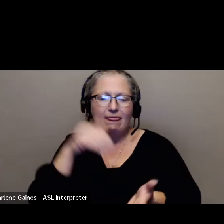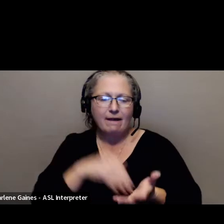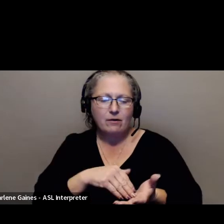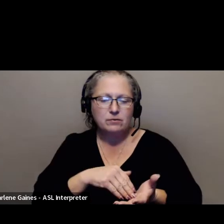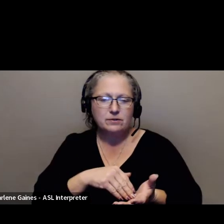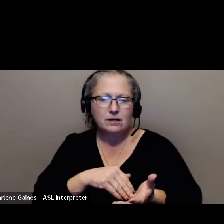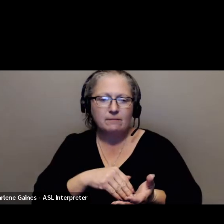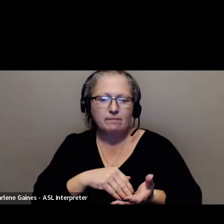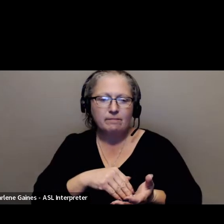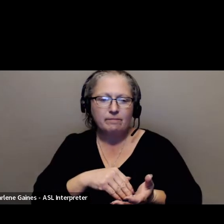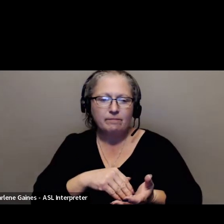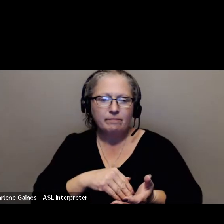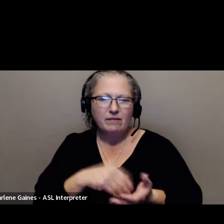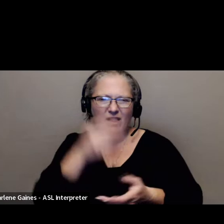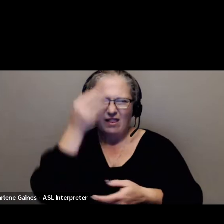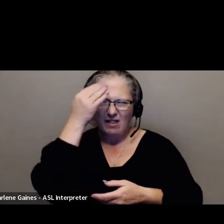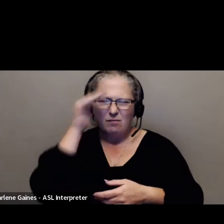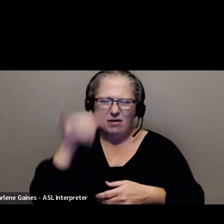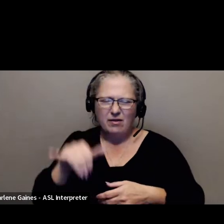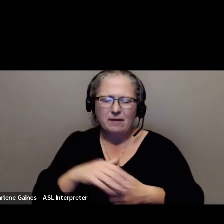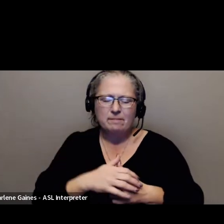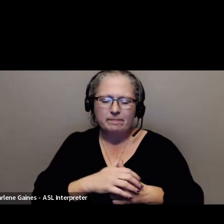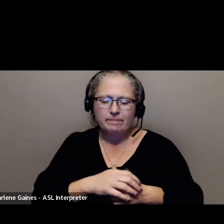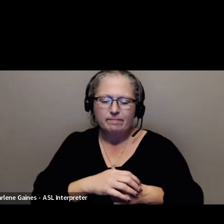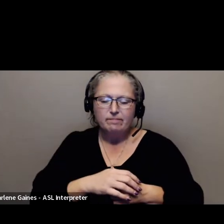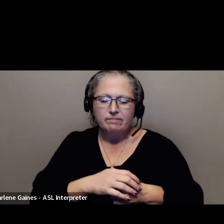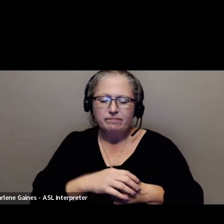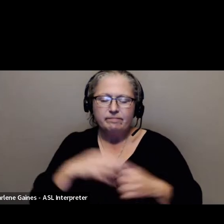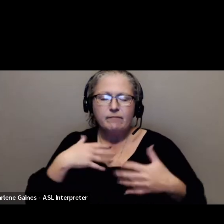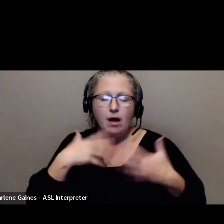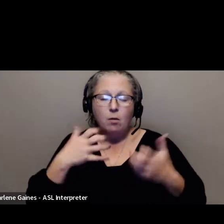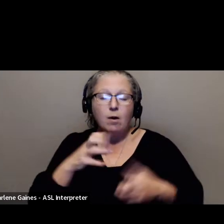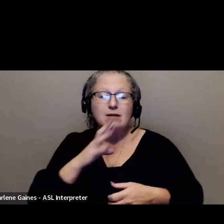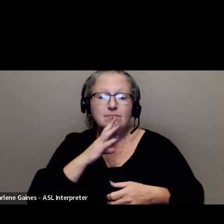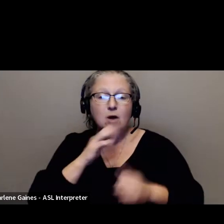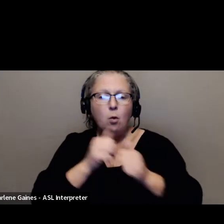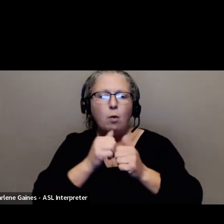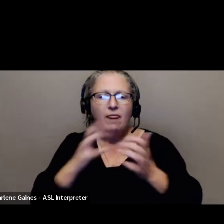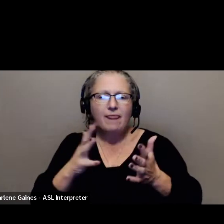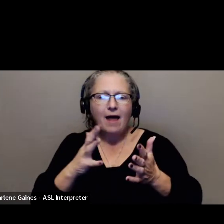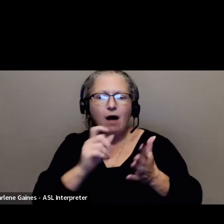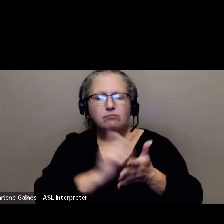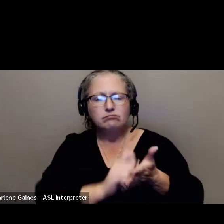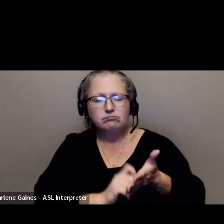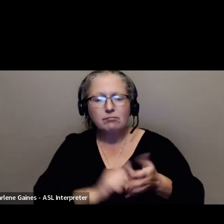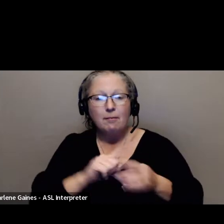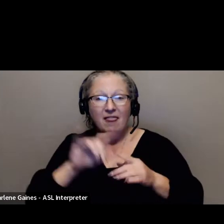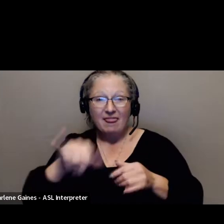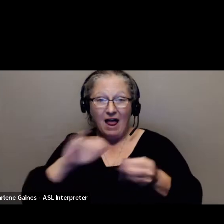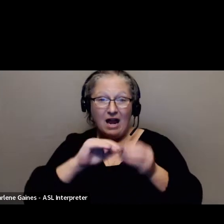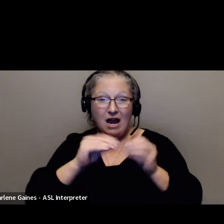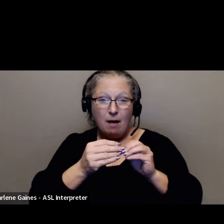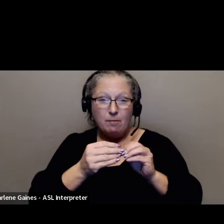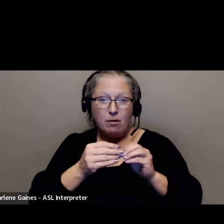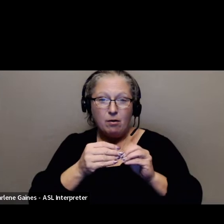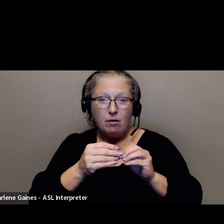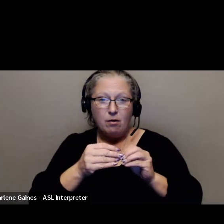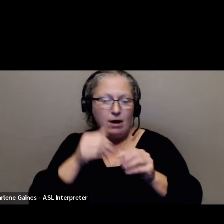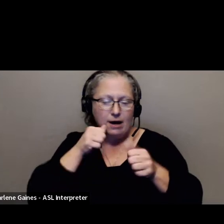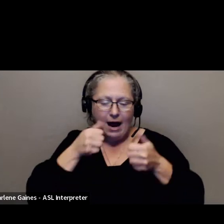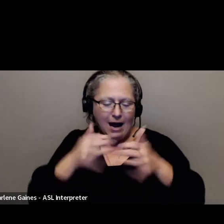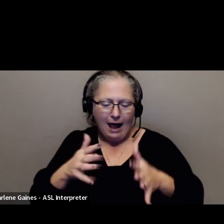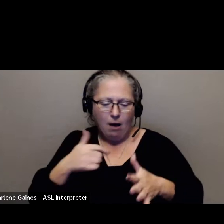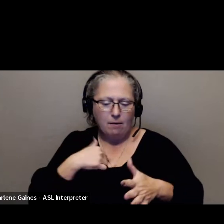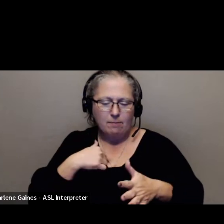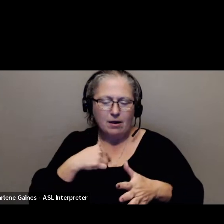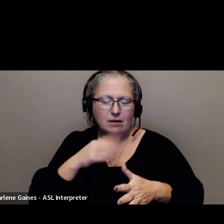11,000. Just think about that. I wanted to speak without a script, but this number is mentally not allowing me to do